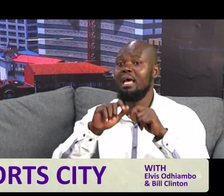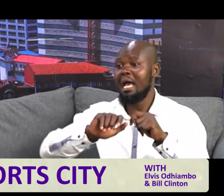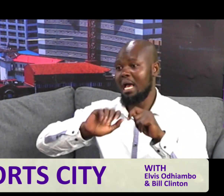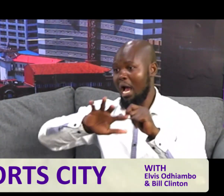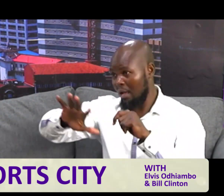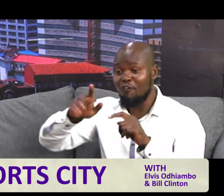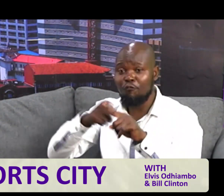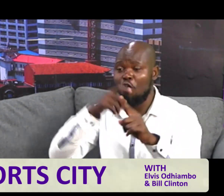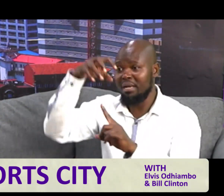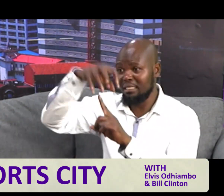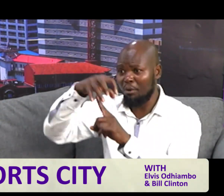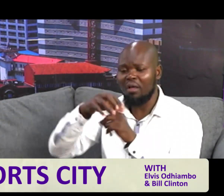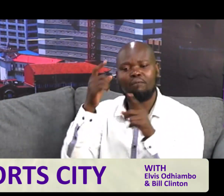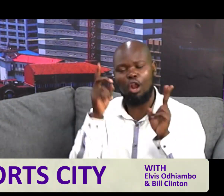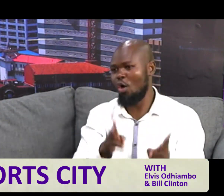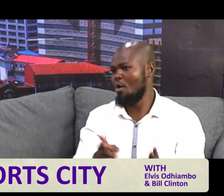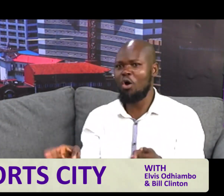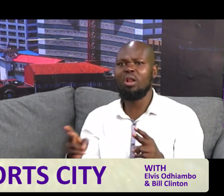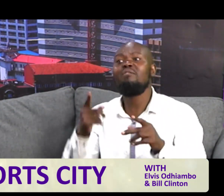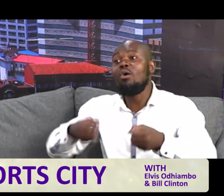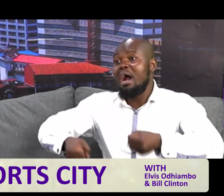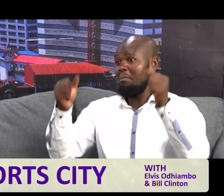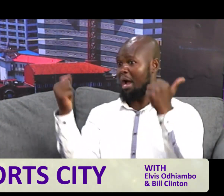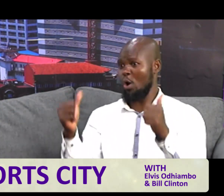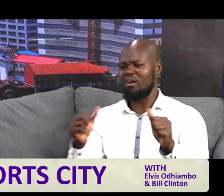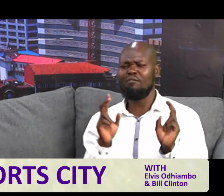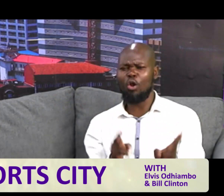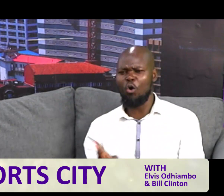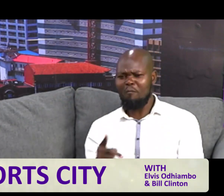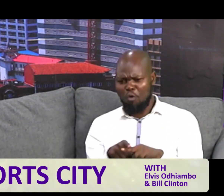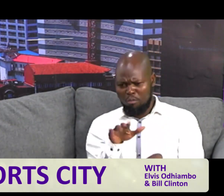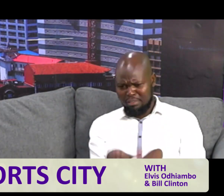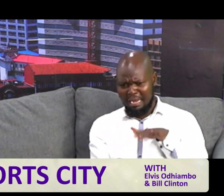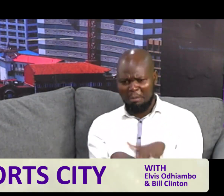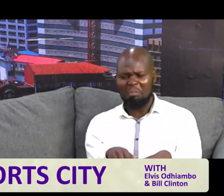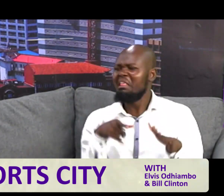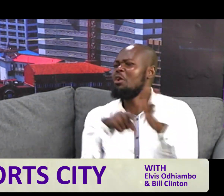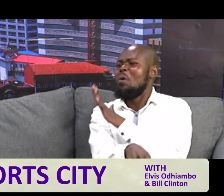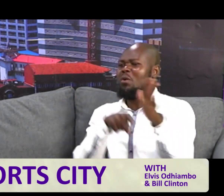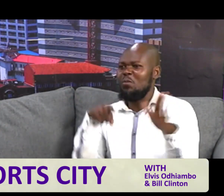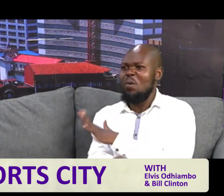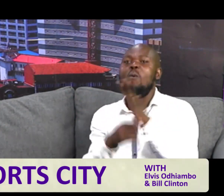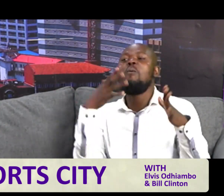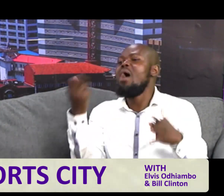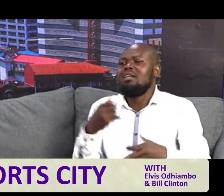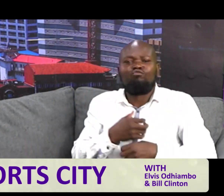I think that's normal for Champions League.